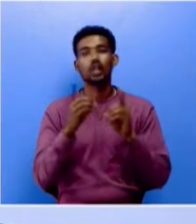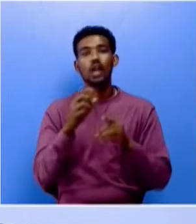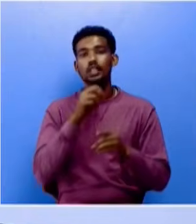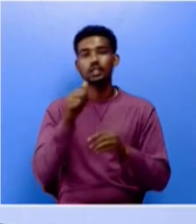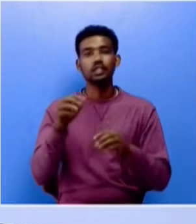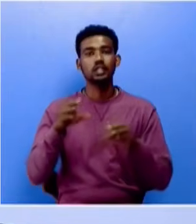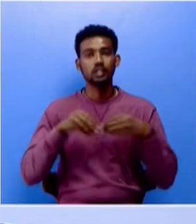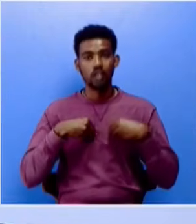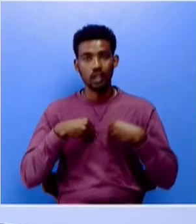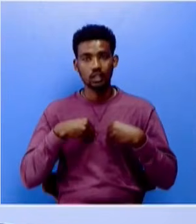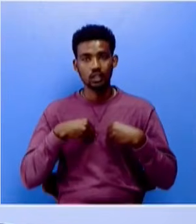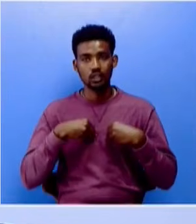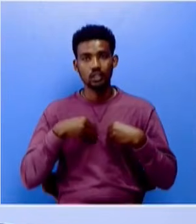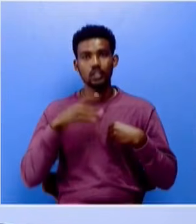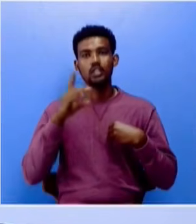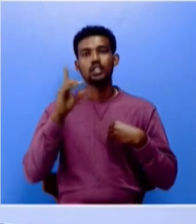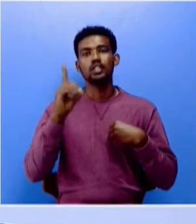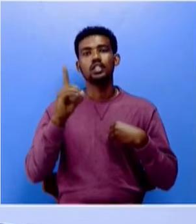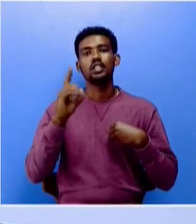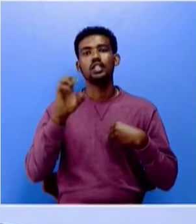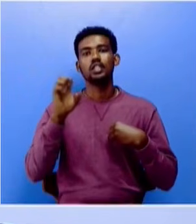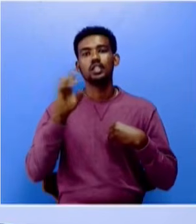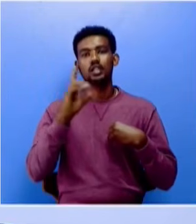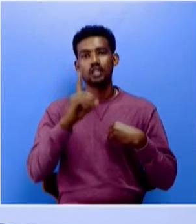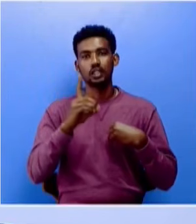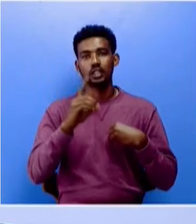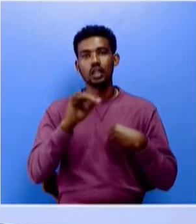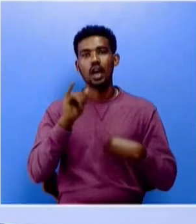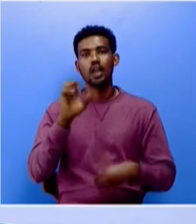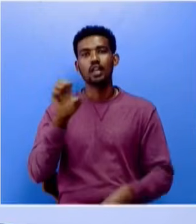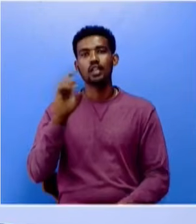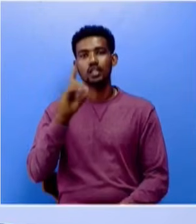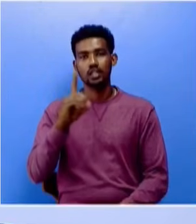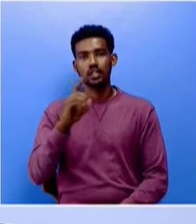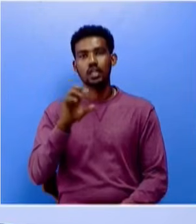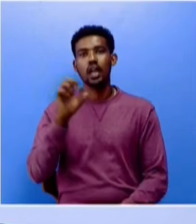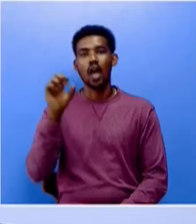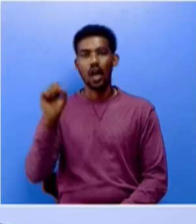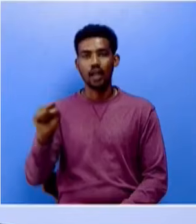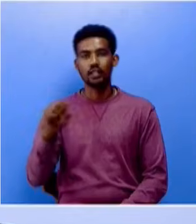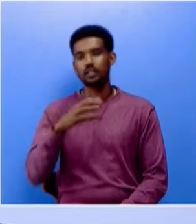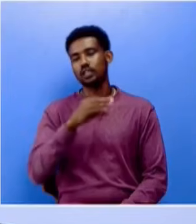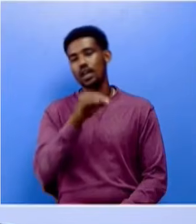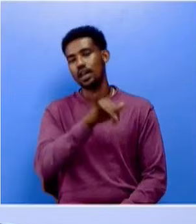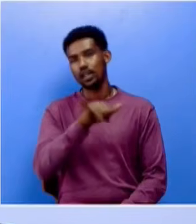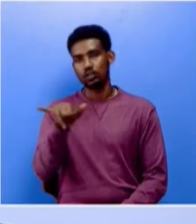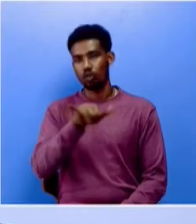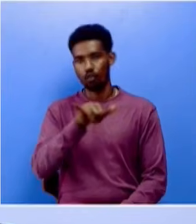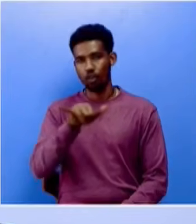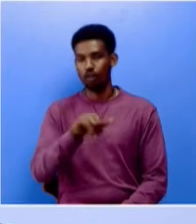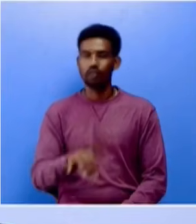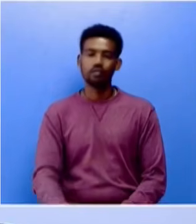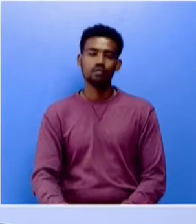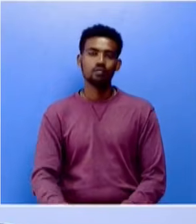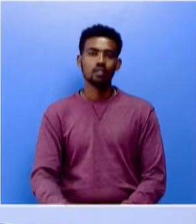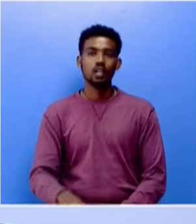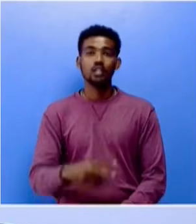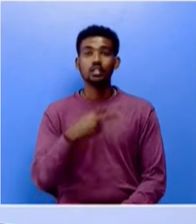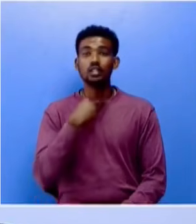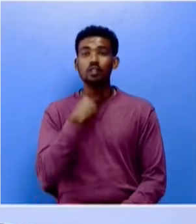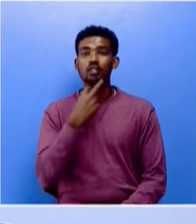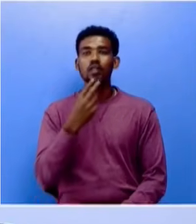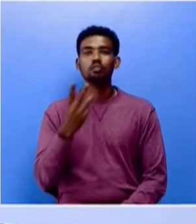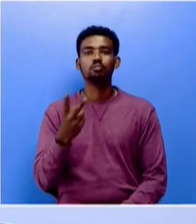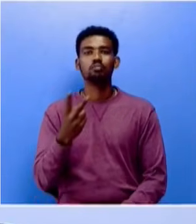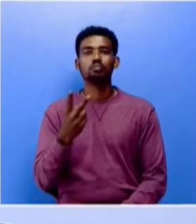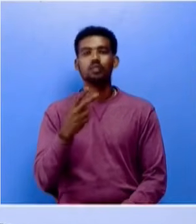what? D, ed, ied, s, and so forth. The verb which do not